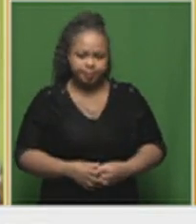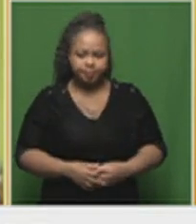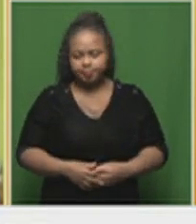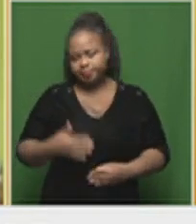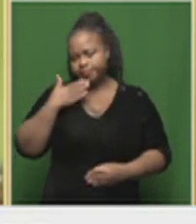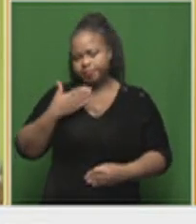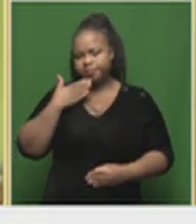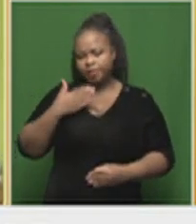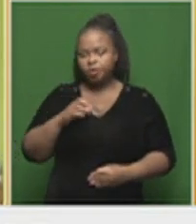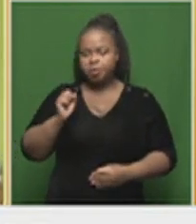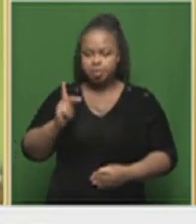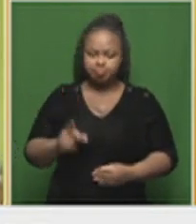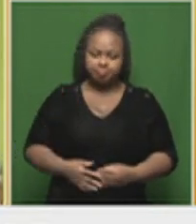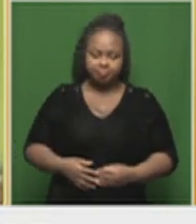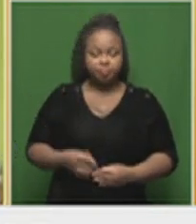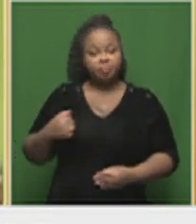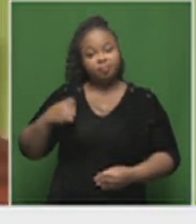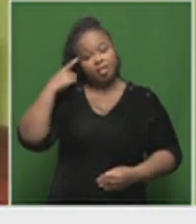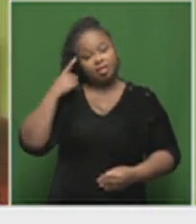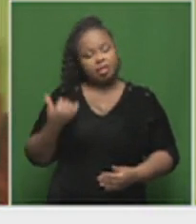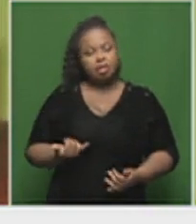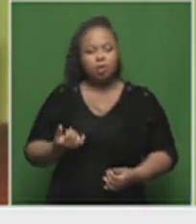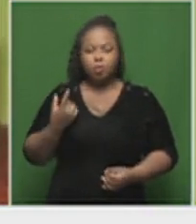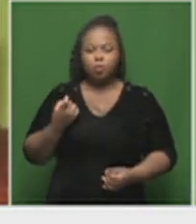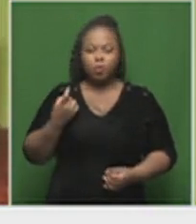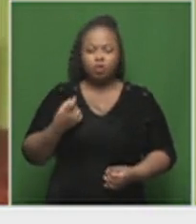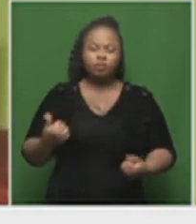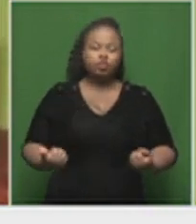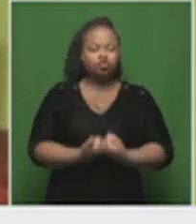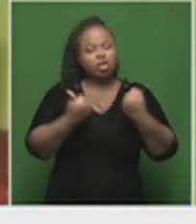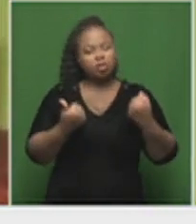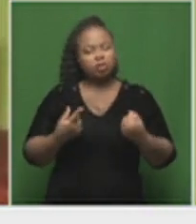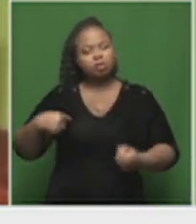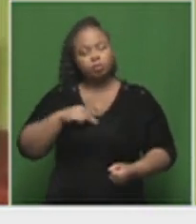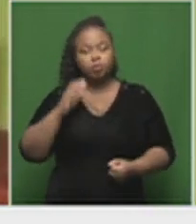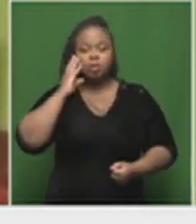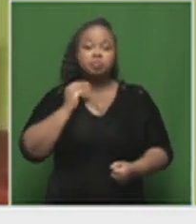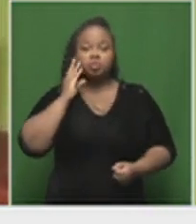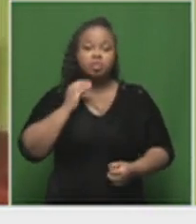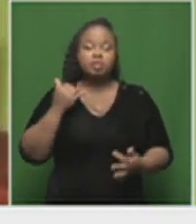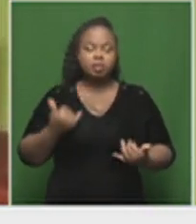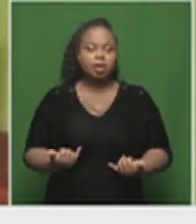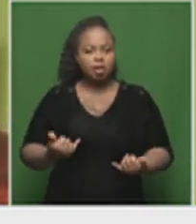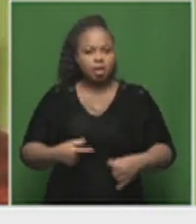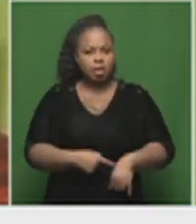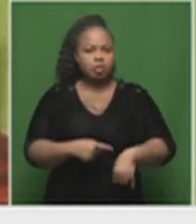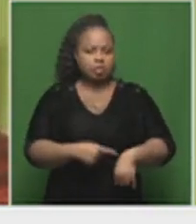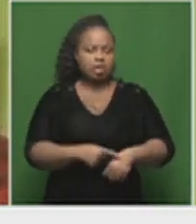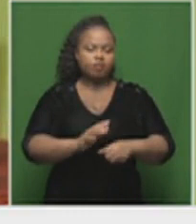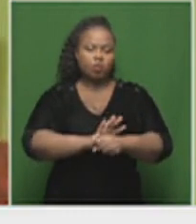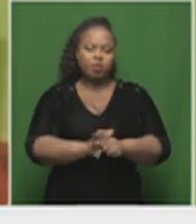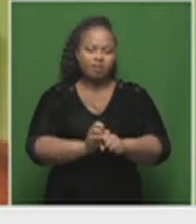Great, thanks. Thank you so much, Sakina. I think one of the greatest challenges that we have kind of experienced during the pandemic now is